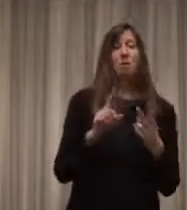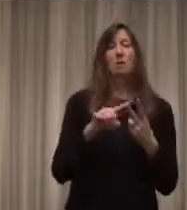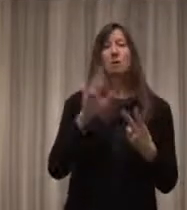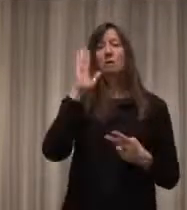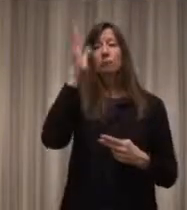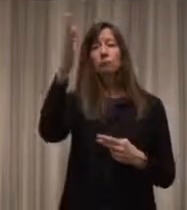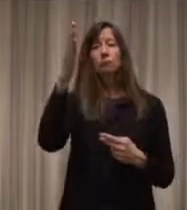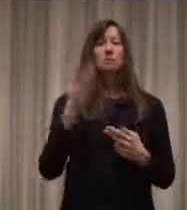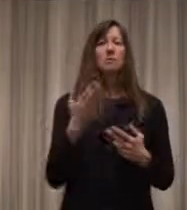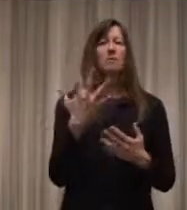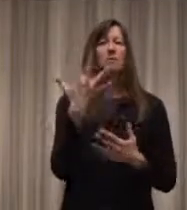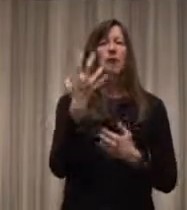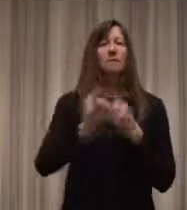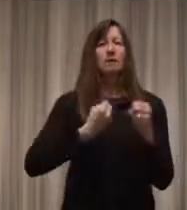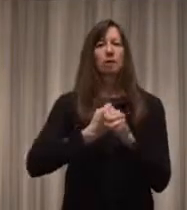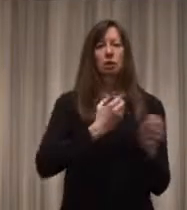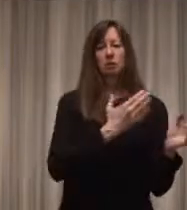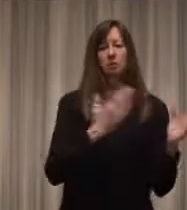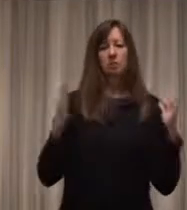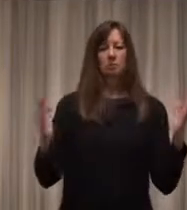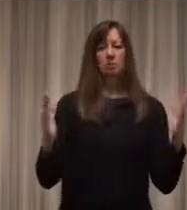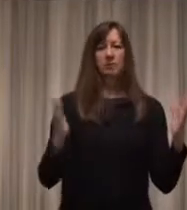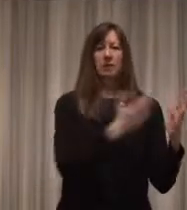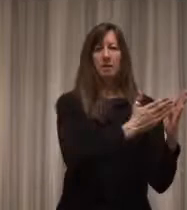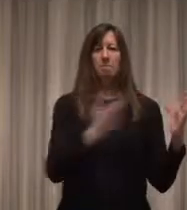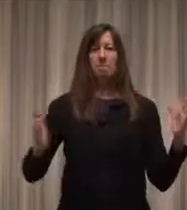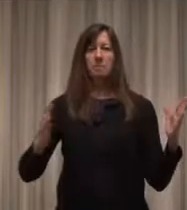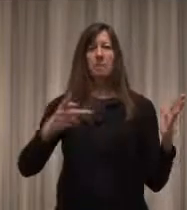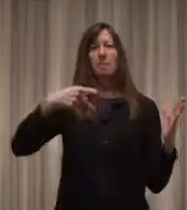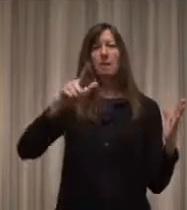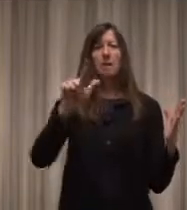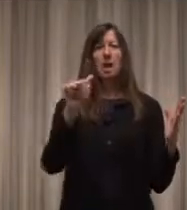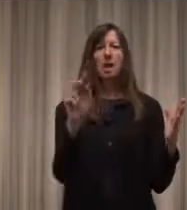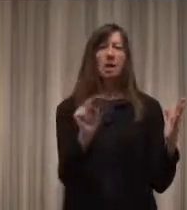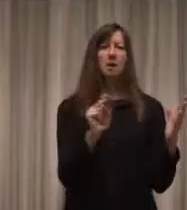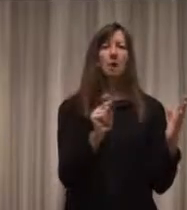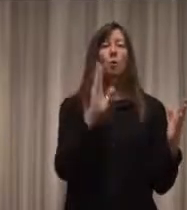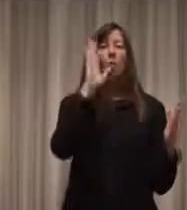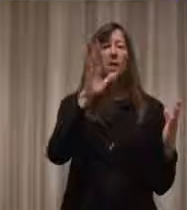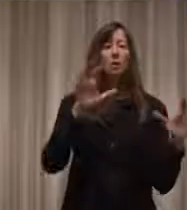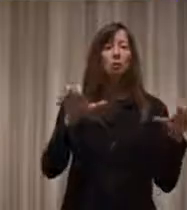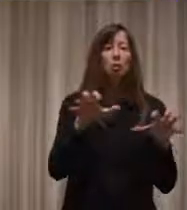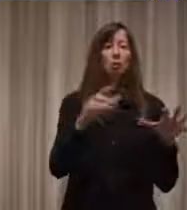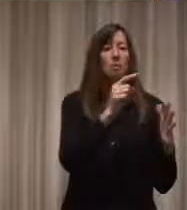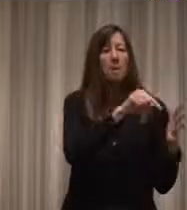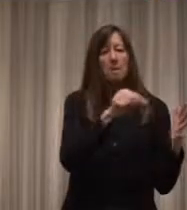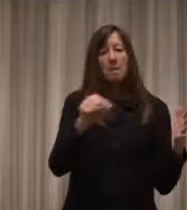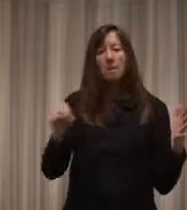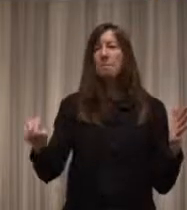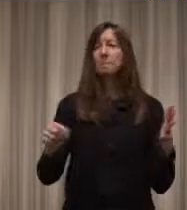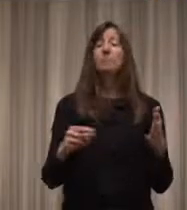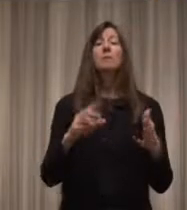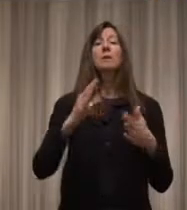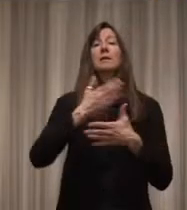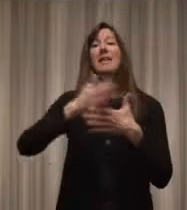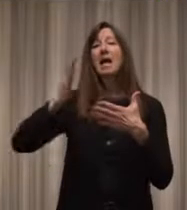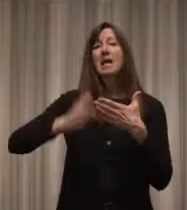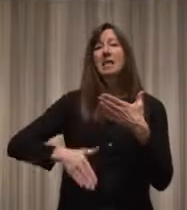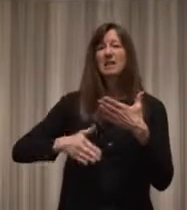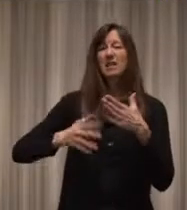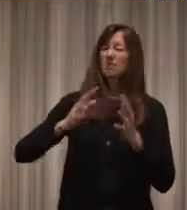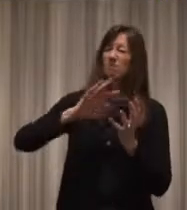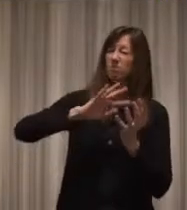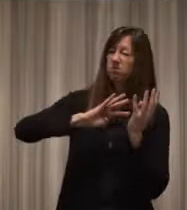do 4 big things with a bunch of supporting efforts underneath them. But ending mass incarceration,